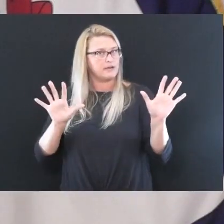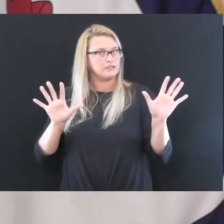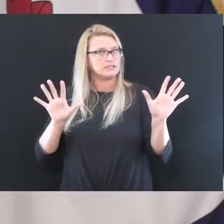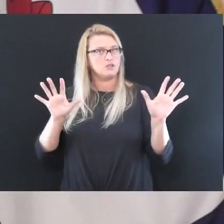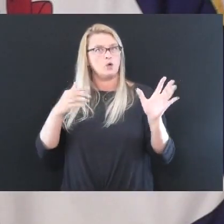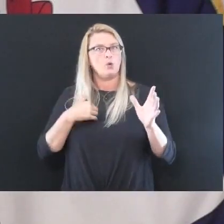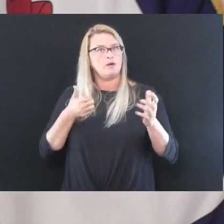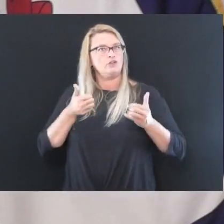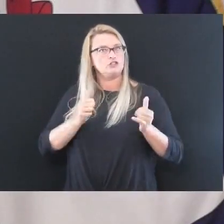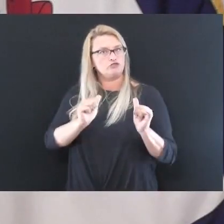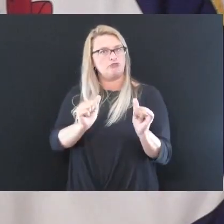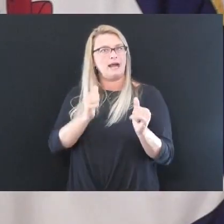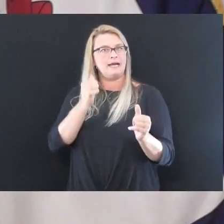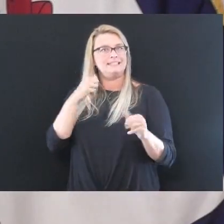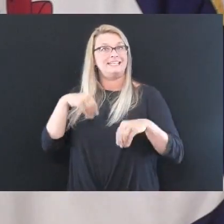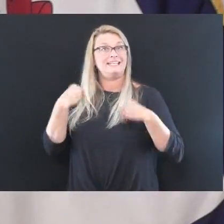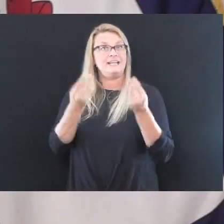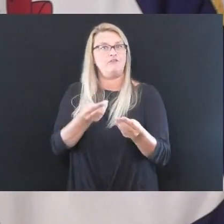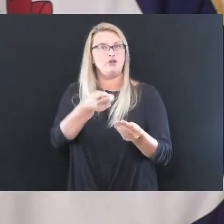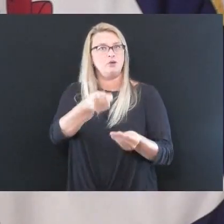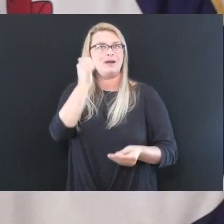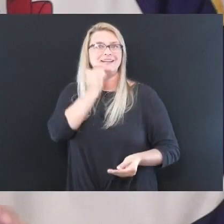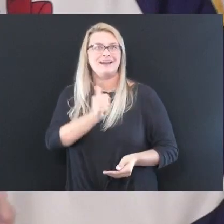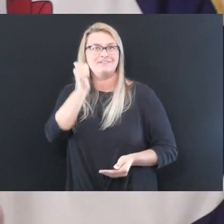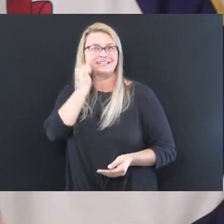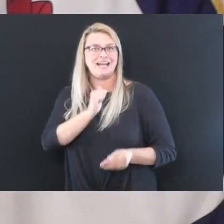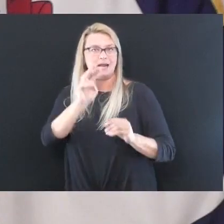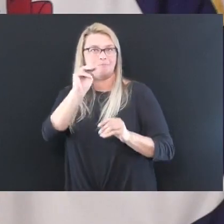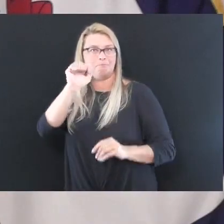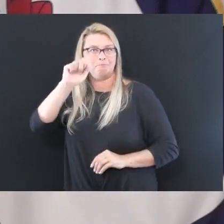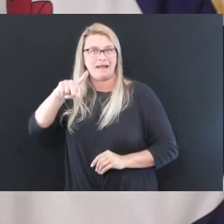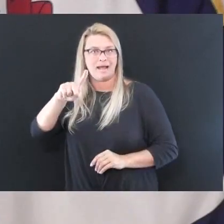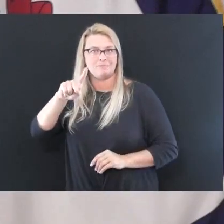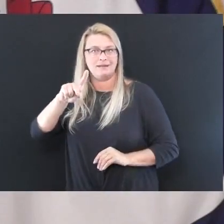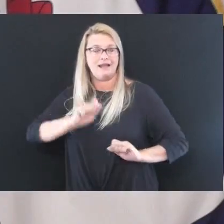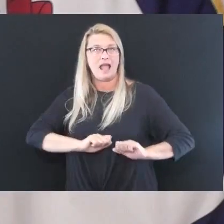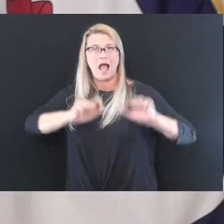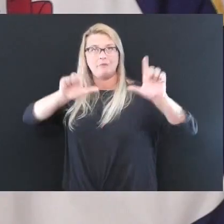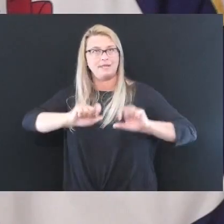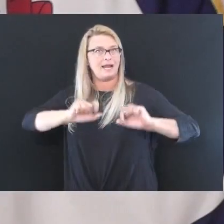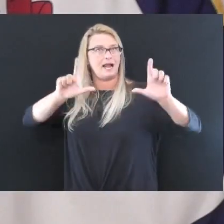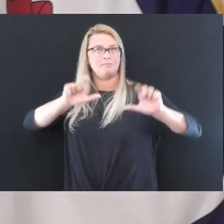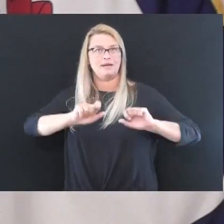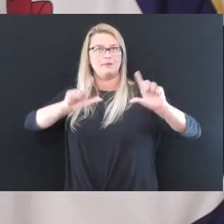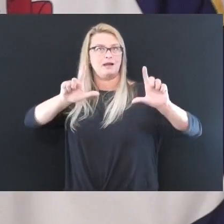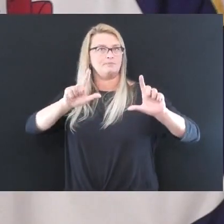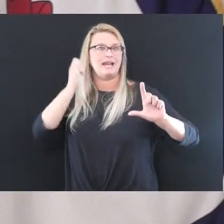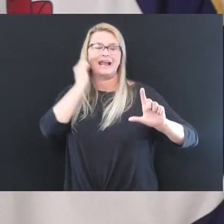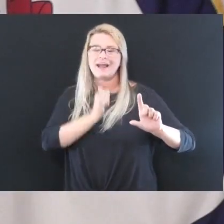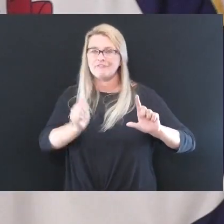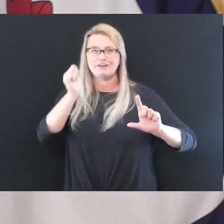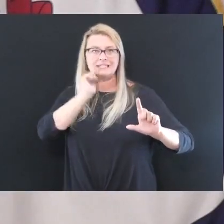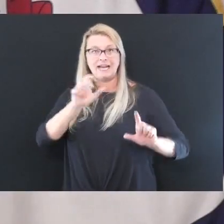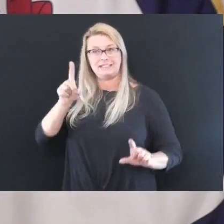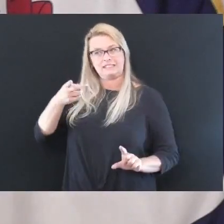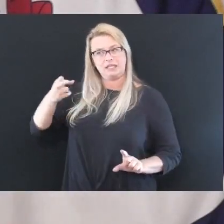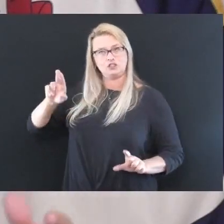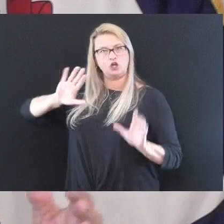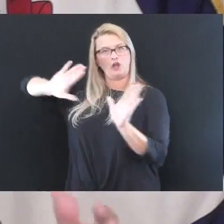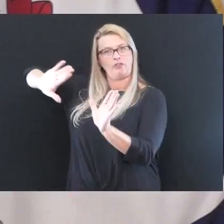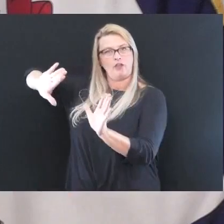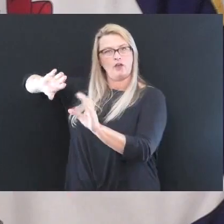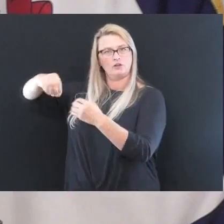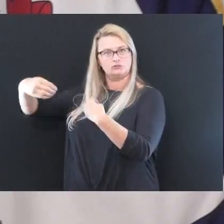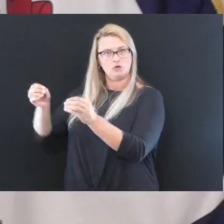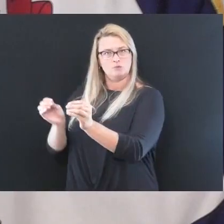we've tried to give you a daily map that is an update every day that the DHHR is doing.